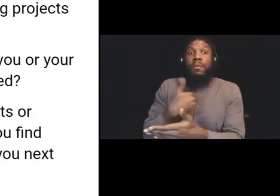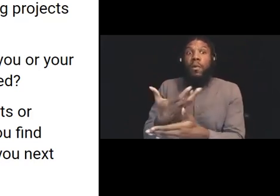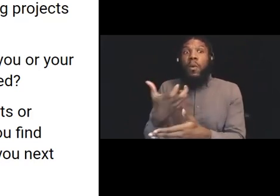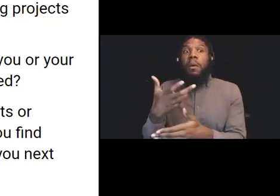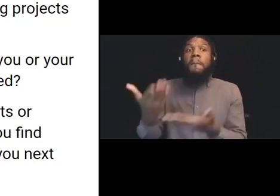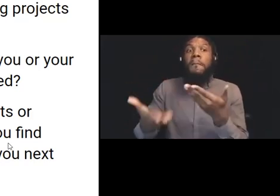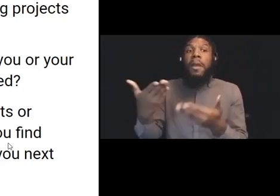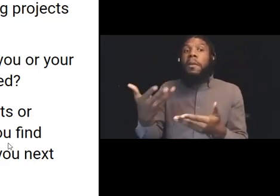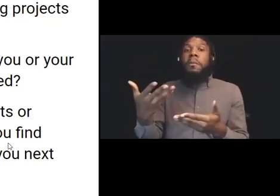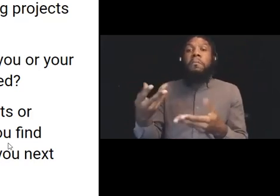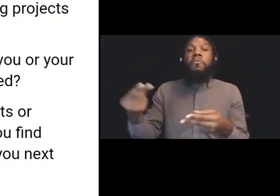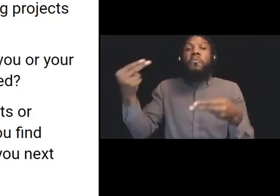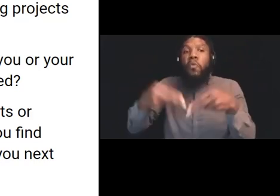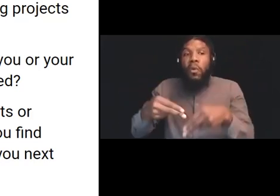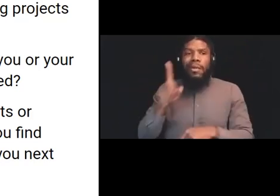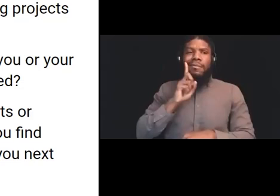me.